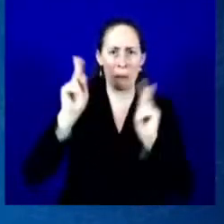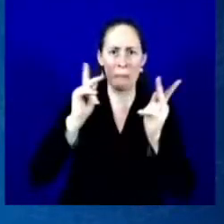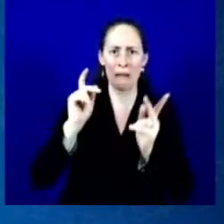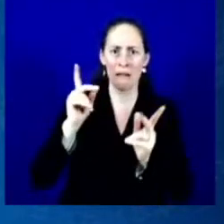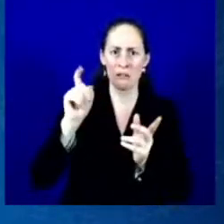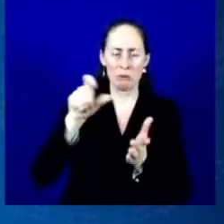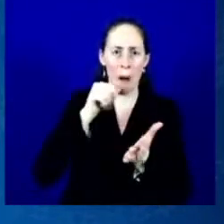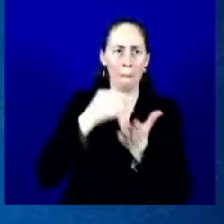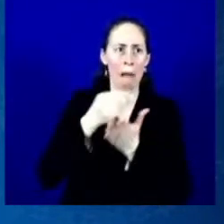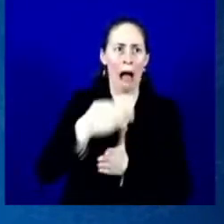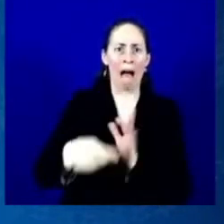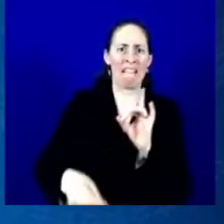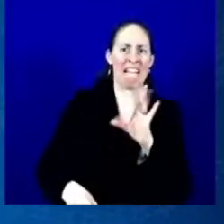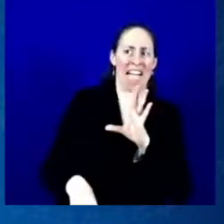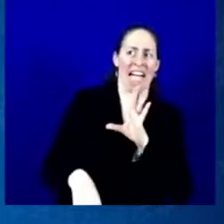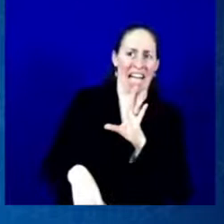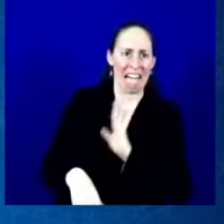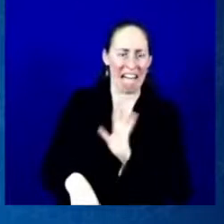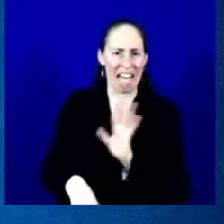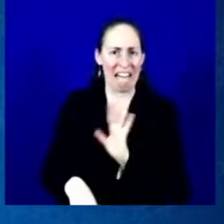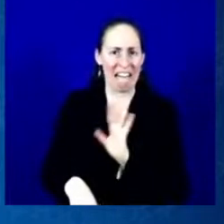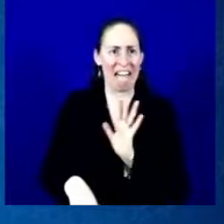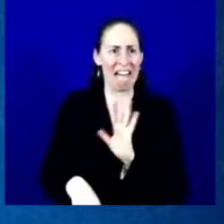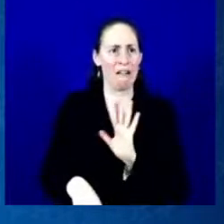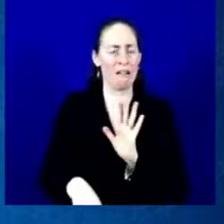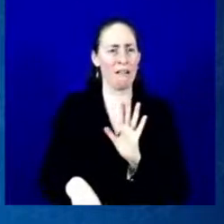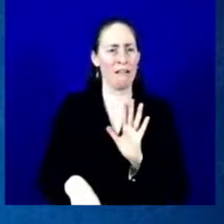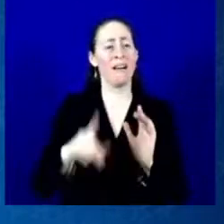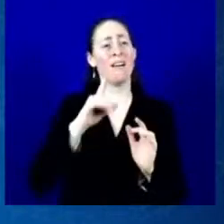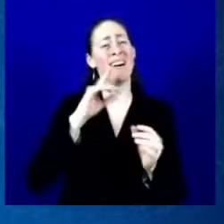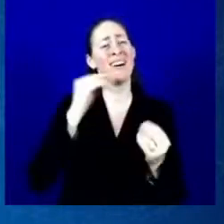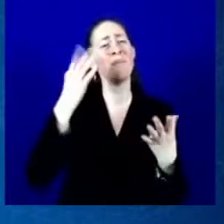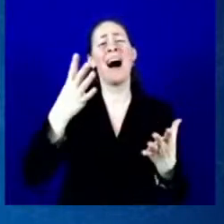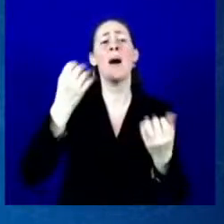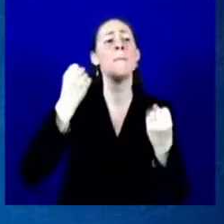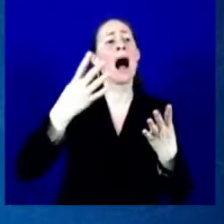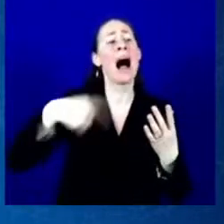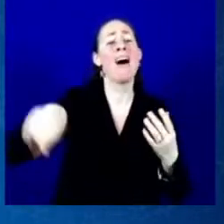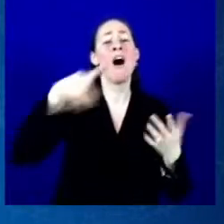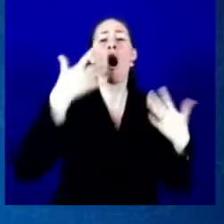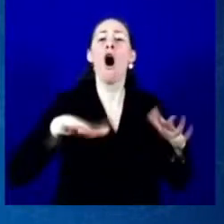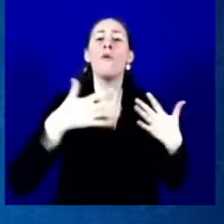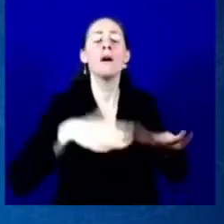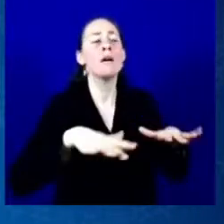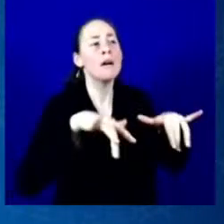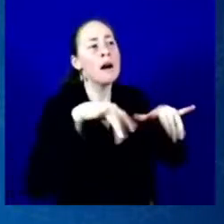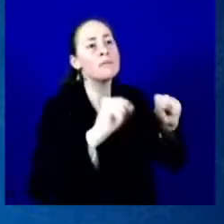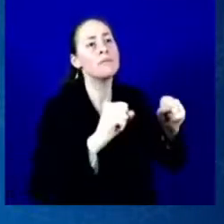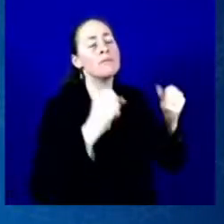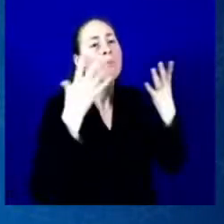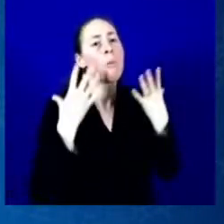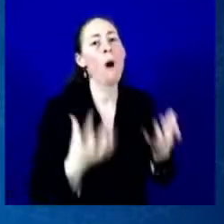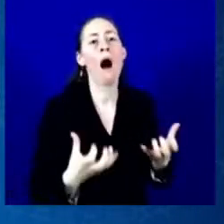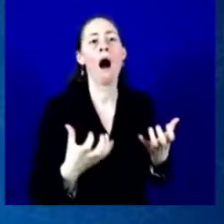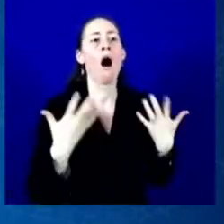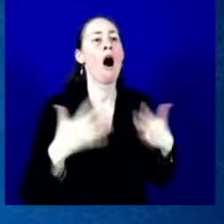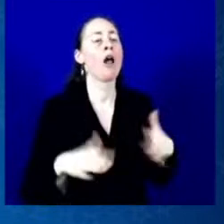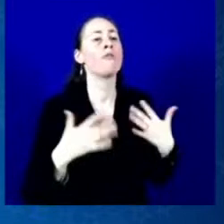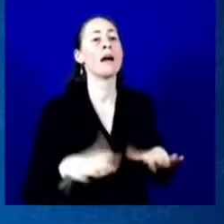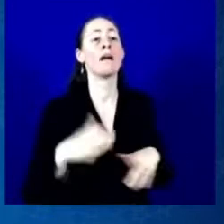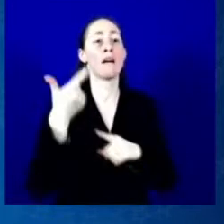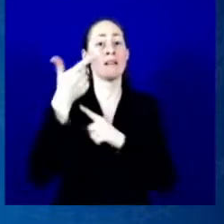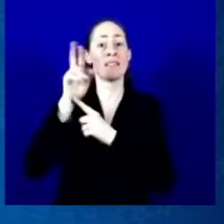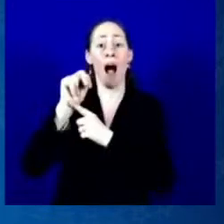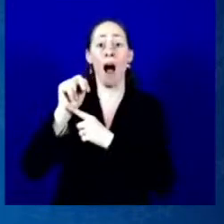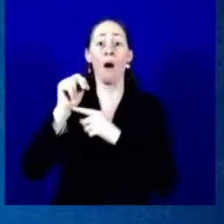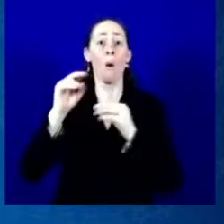overwhelming support from the American people, including many gun owners. The country supports reform, and Congress should act.